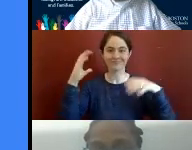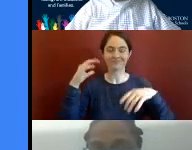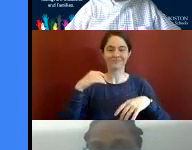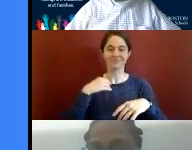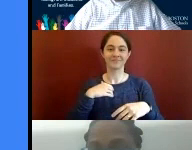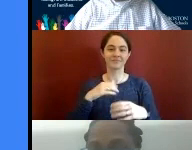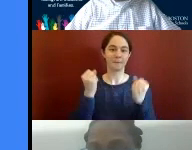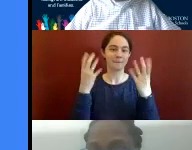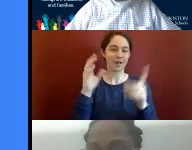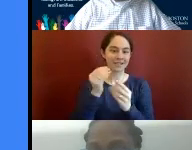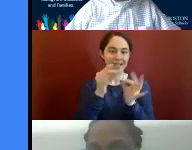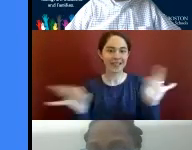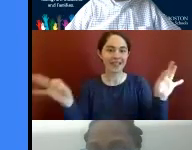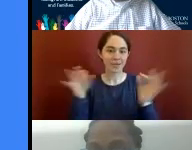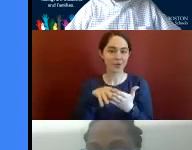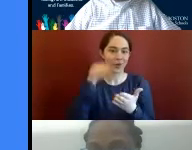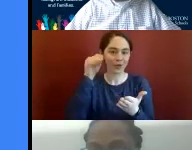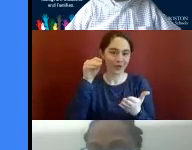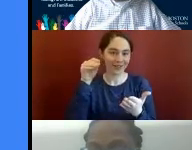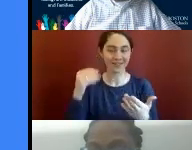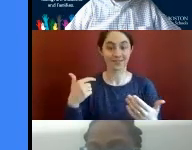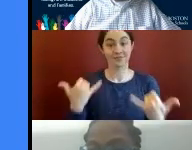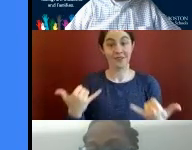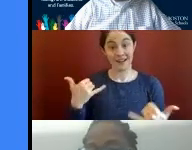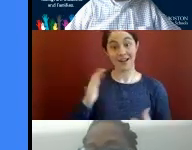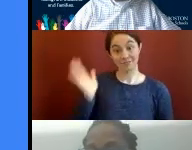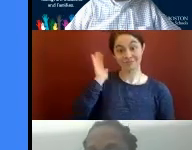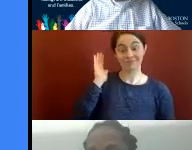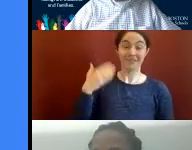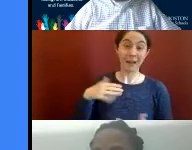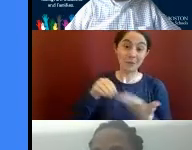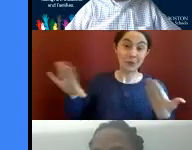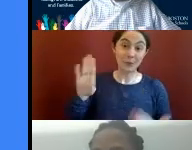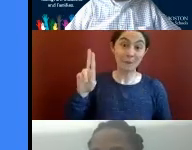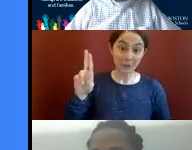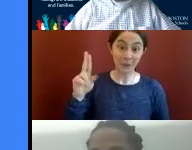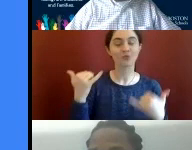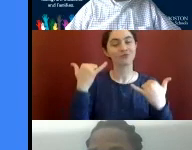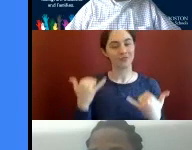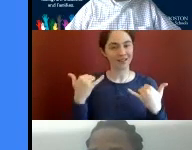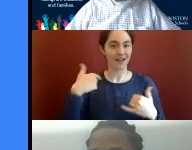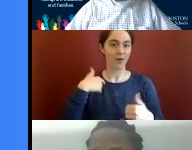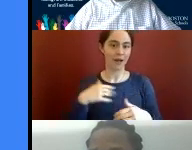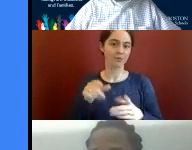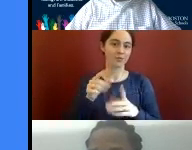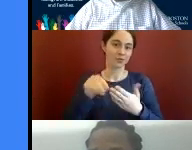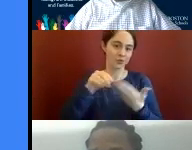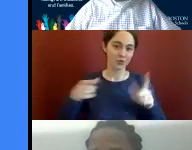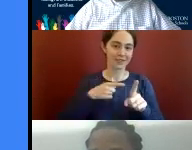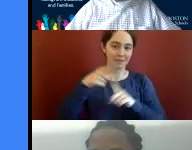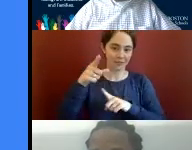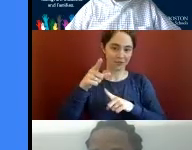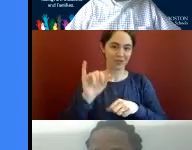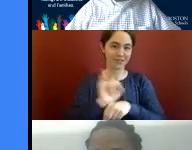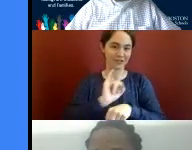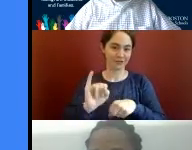myself, currently a student at Boston University. Additionally, I'm the student specialist intern in the Office of English Learners